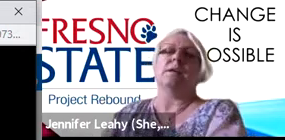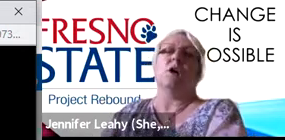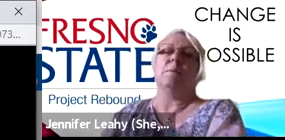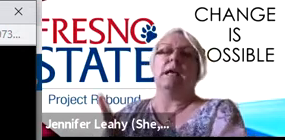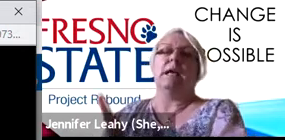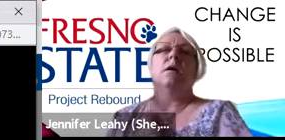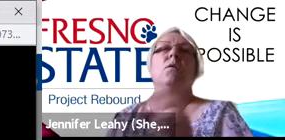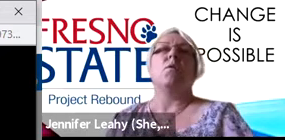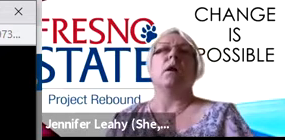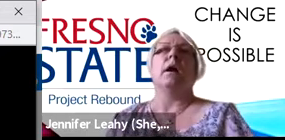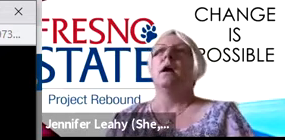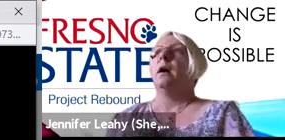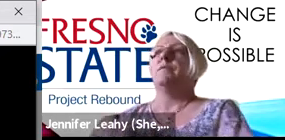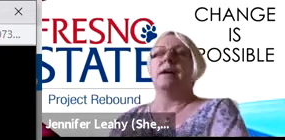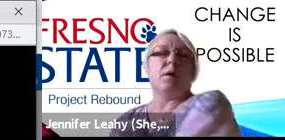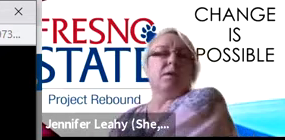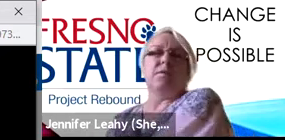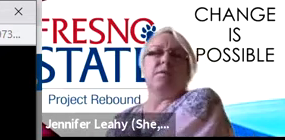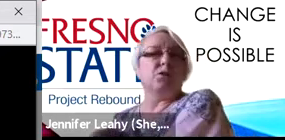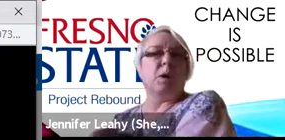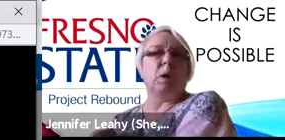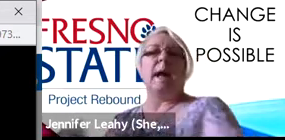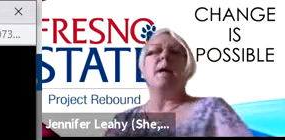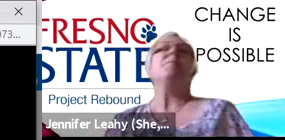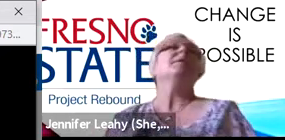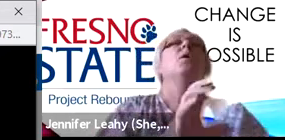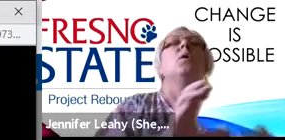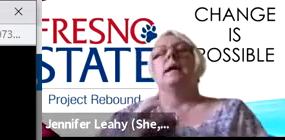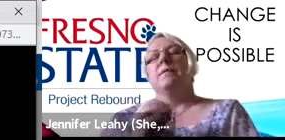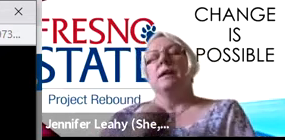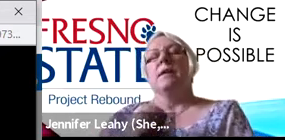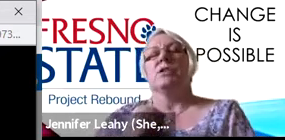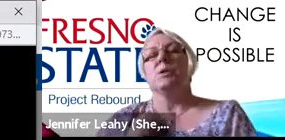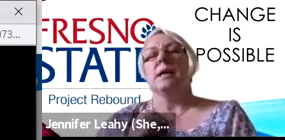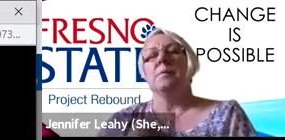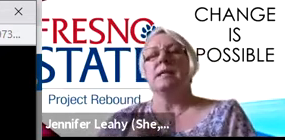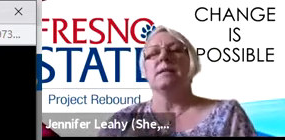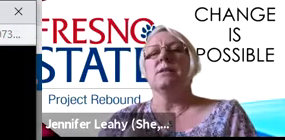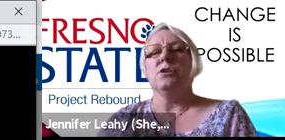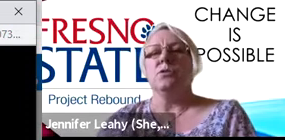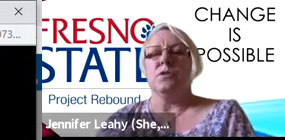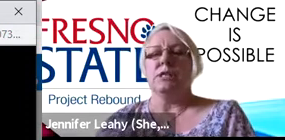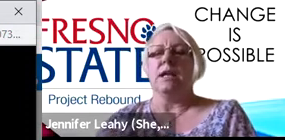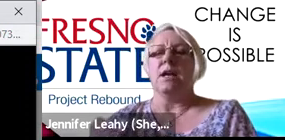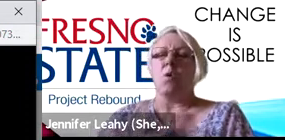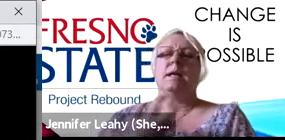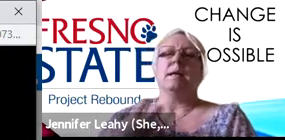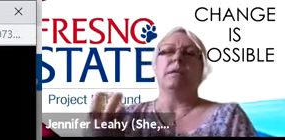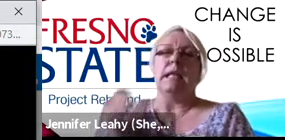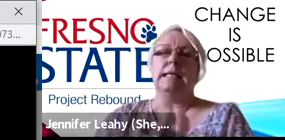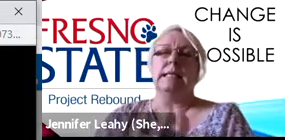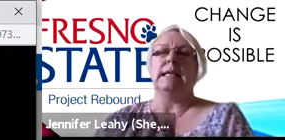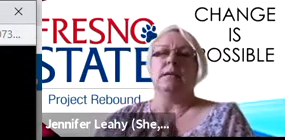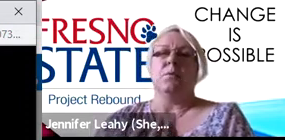Scholars or EOP or a part of the Veterans Program, if a student comes into the university